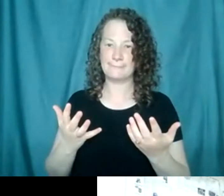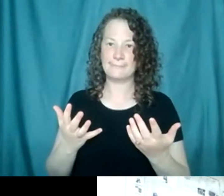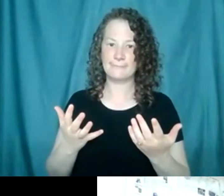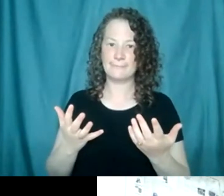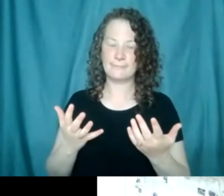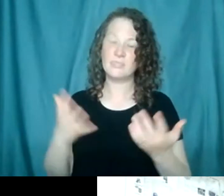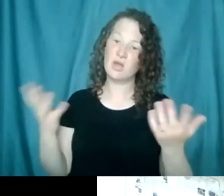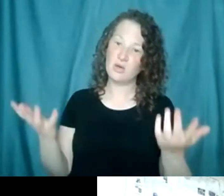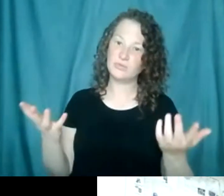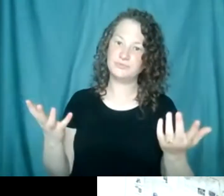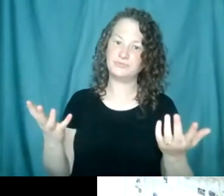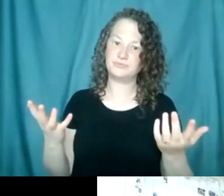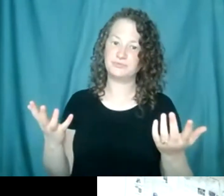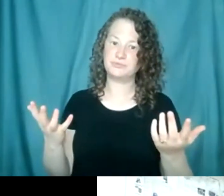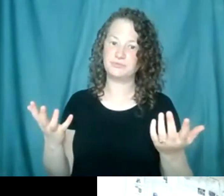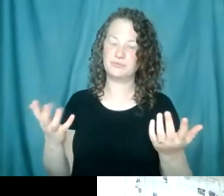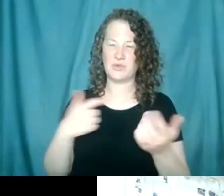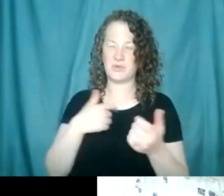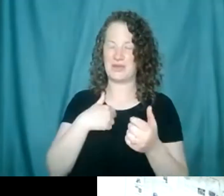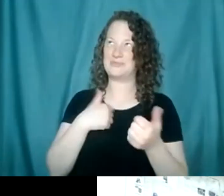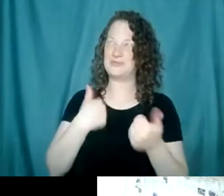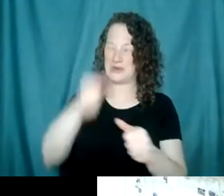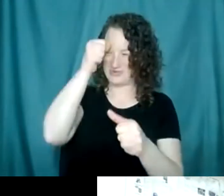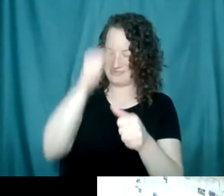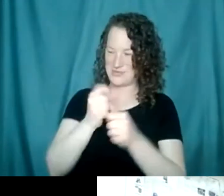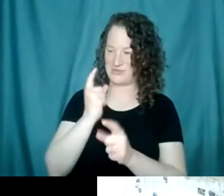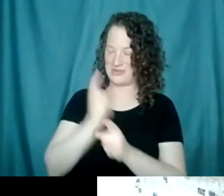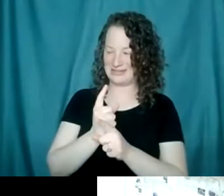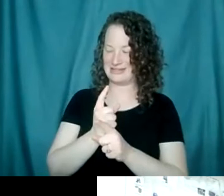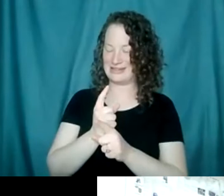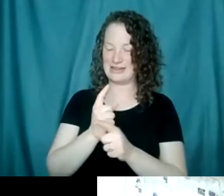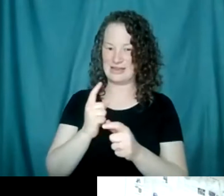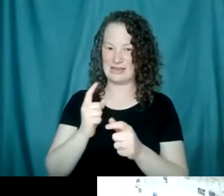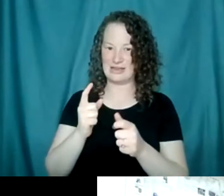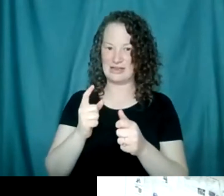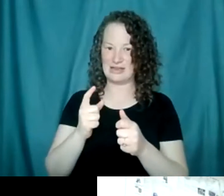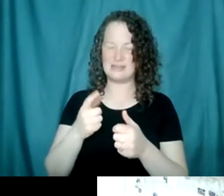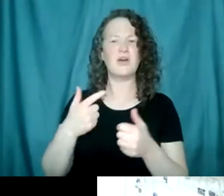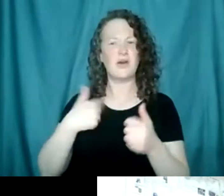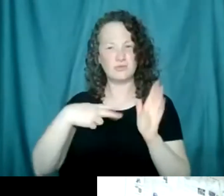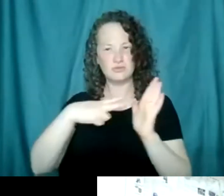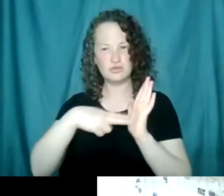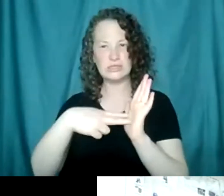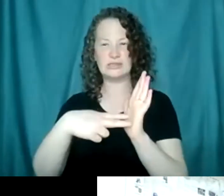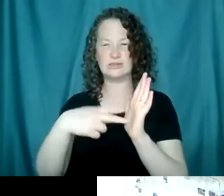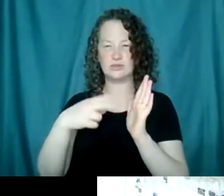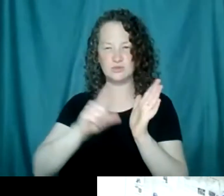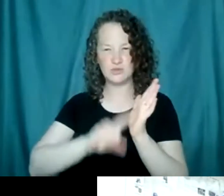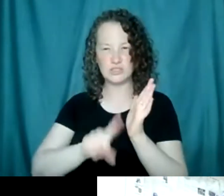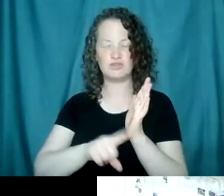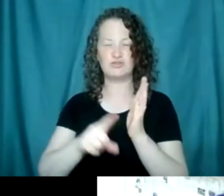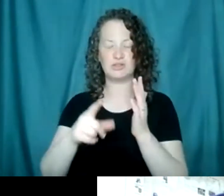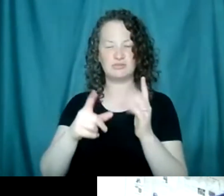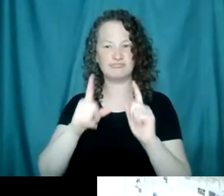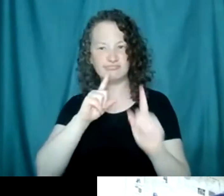pretty much, if I'm remembering correctly from just reading the research and talking and working